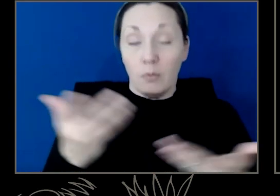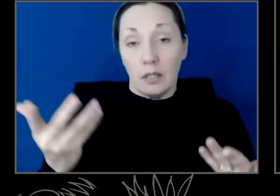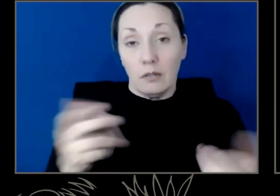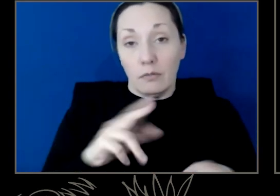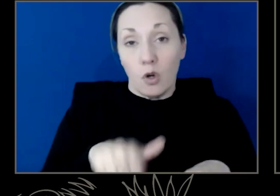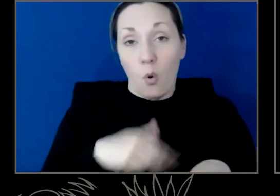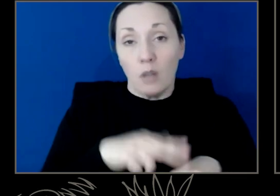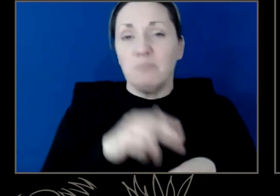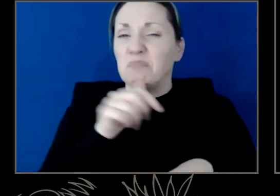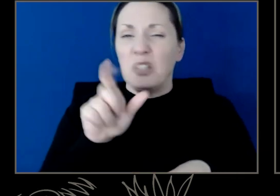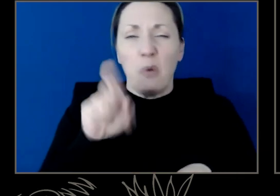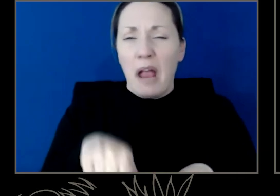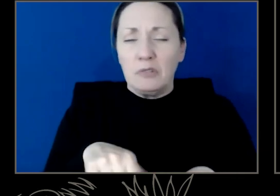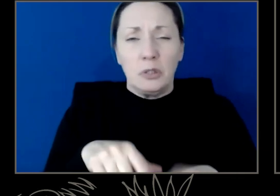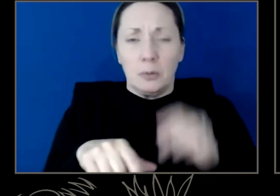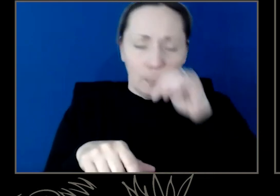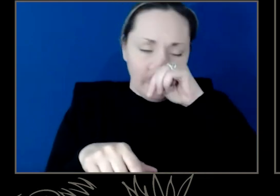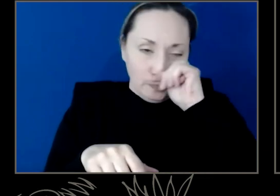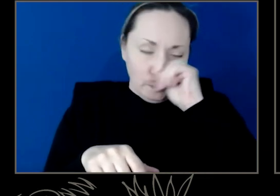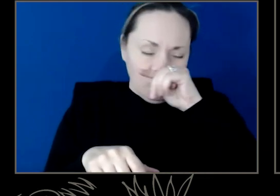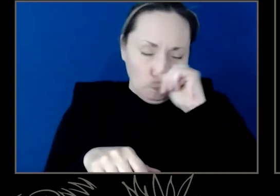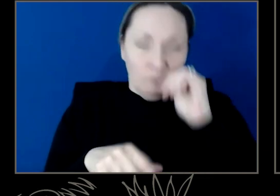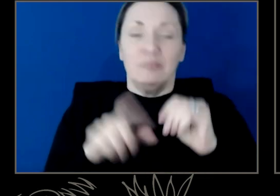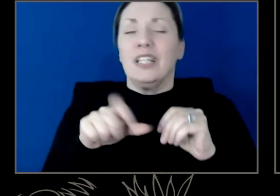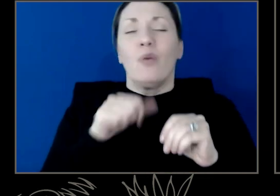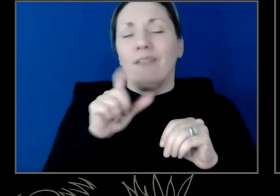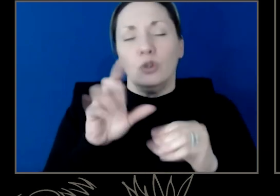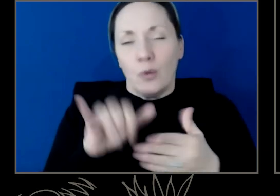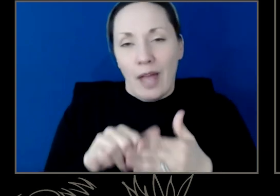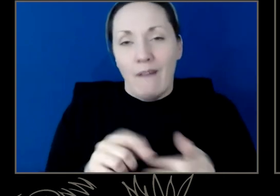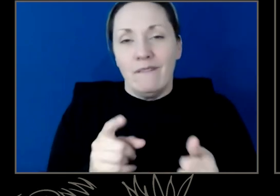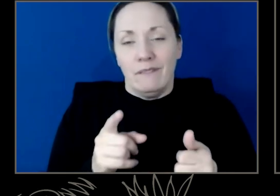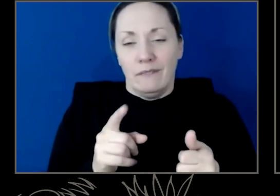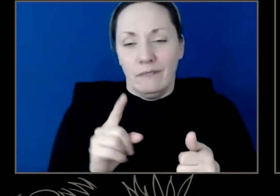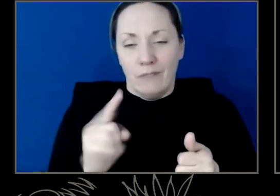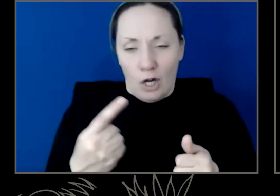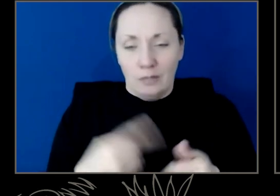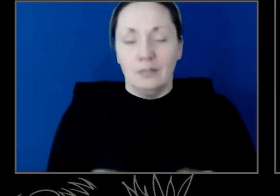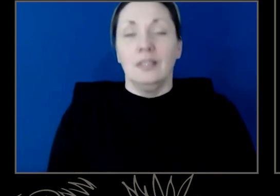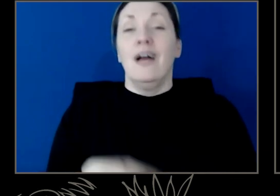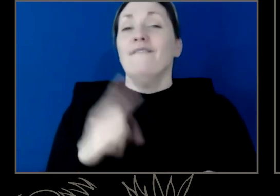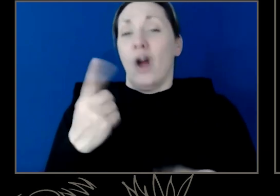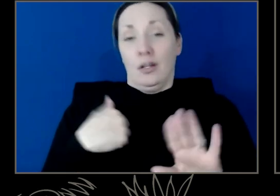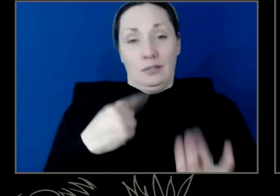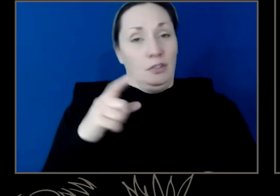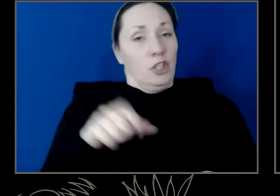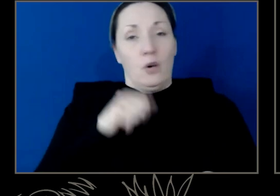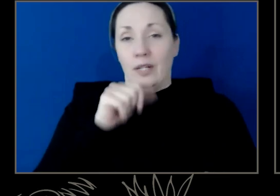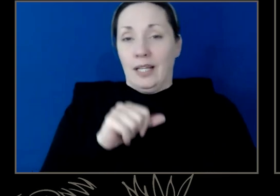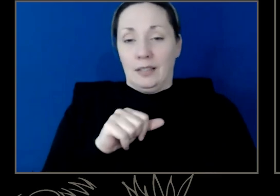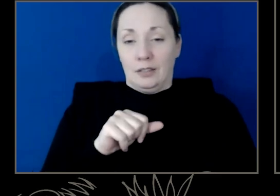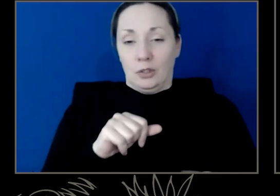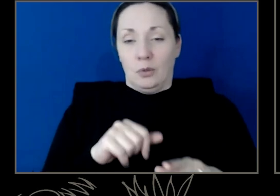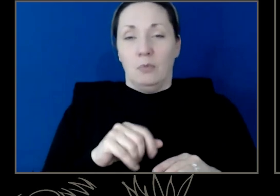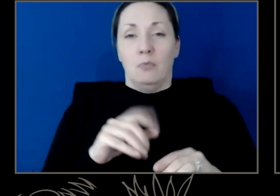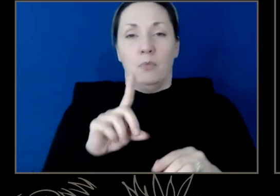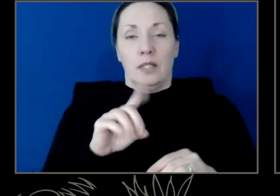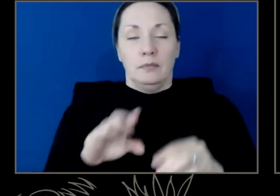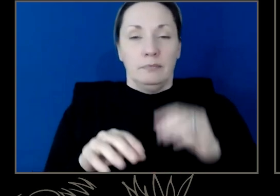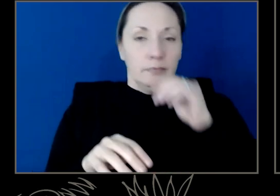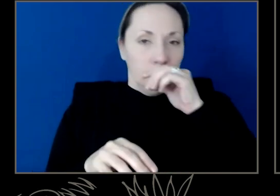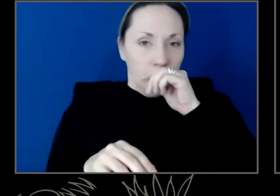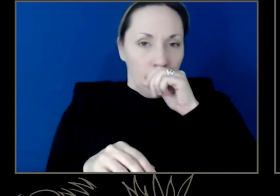you don't have to do this first thing first. You don't really need to put a database in the client to build apps that